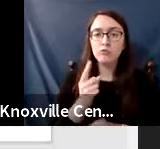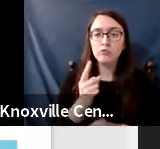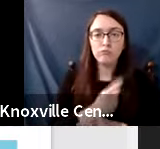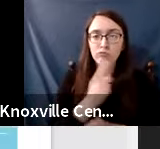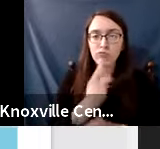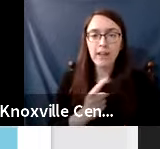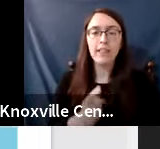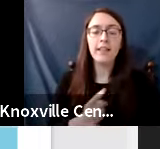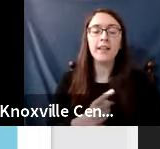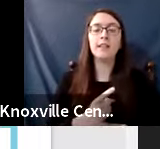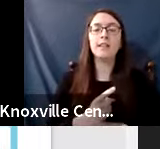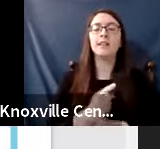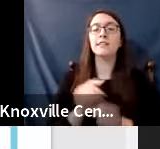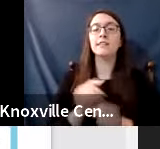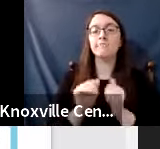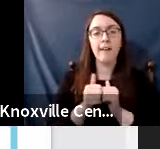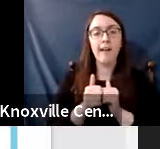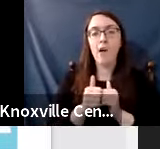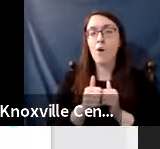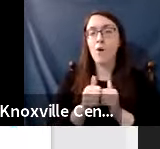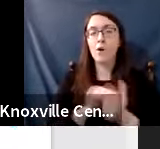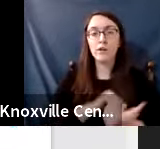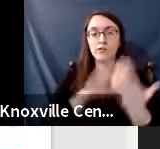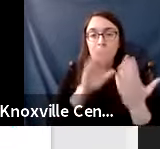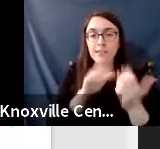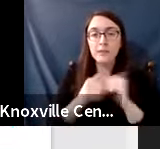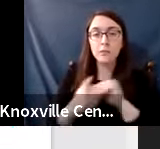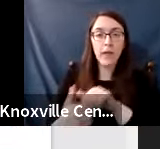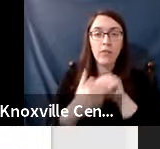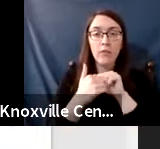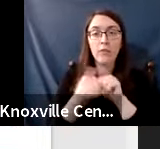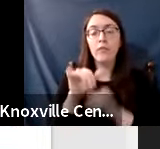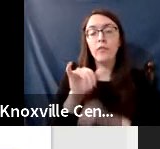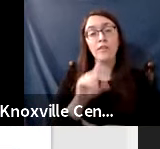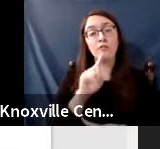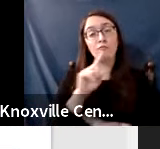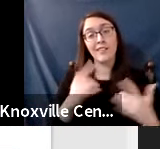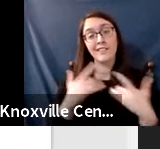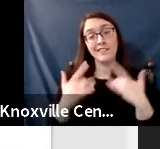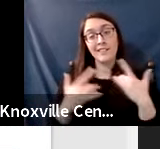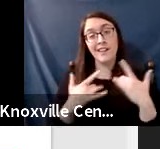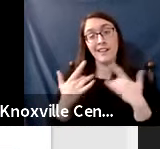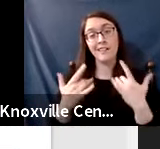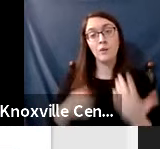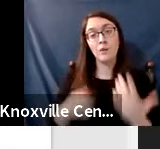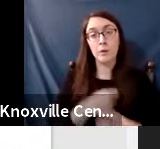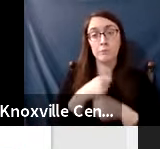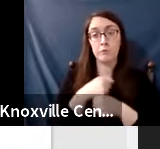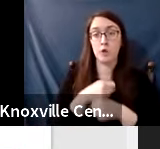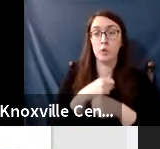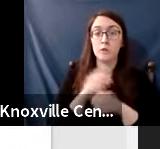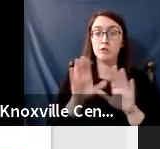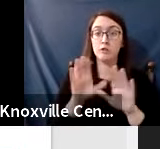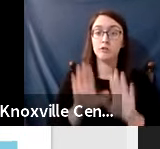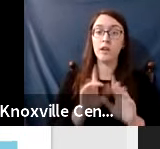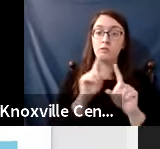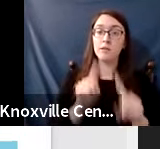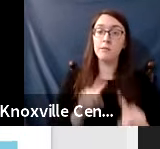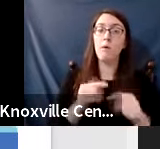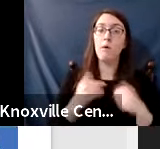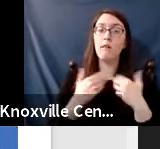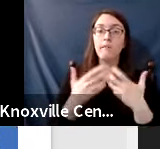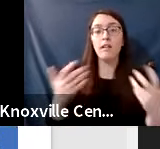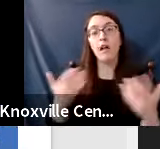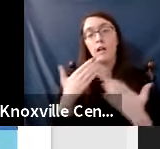misuse together. So that's pretty exciting that, we produced this really great report that has a lot of really